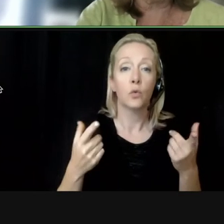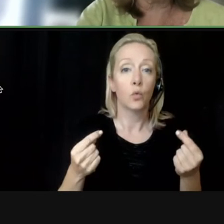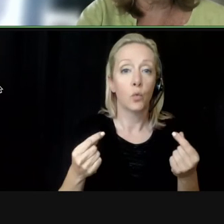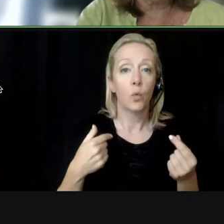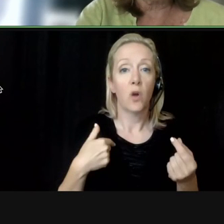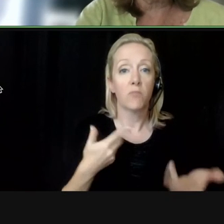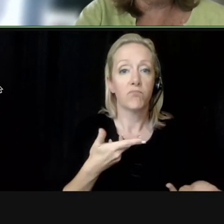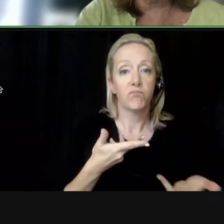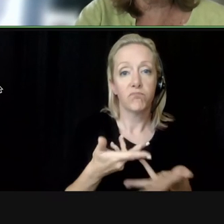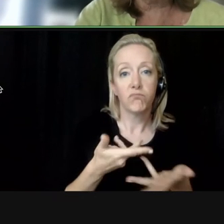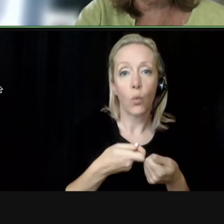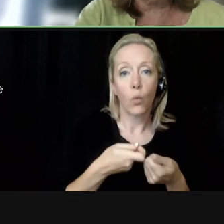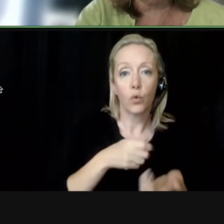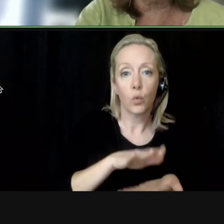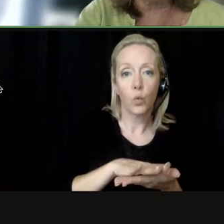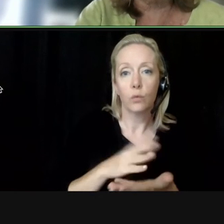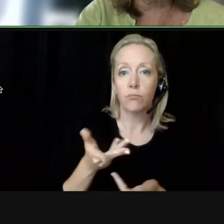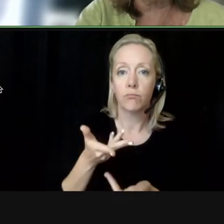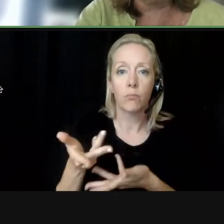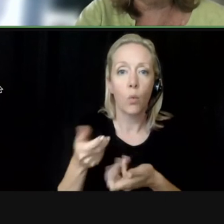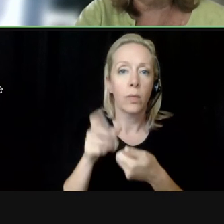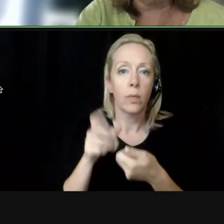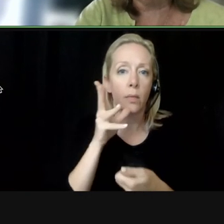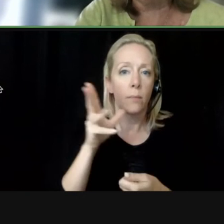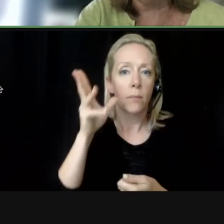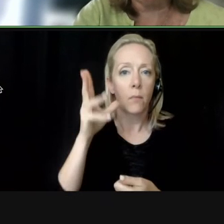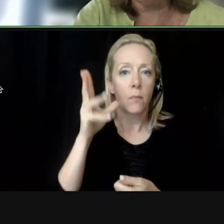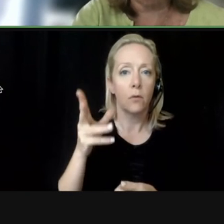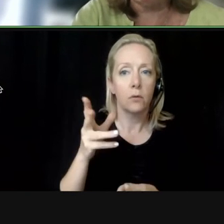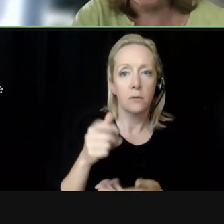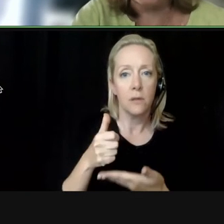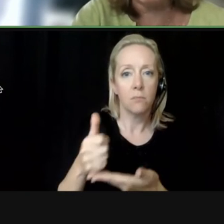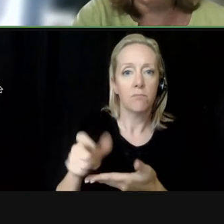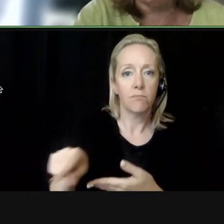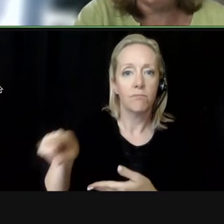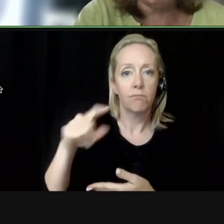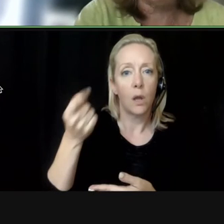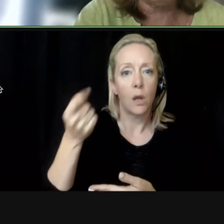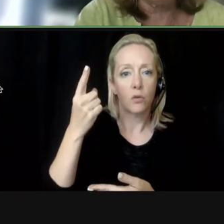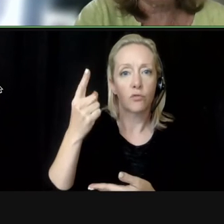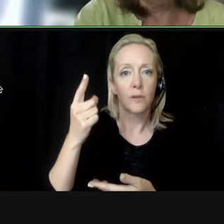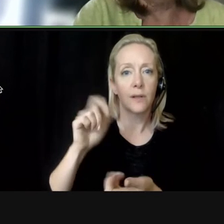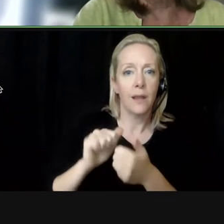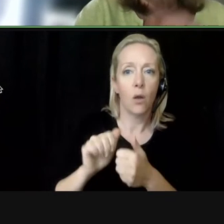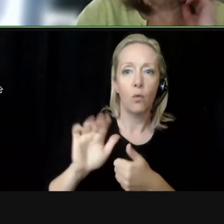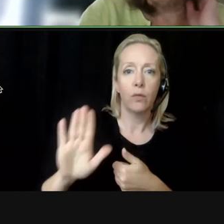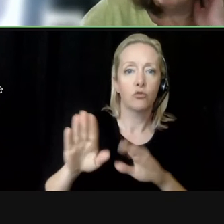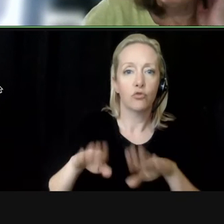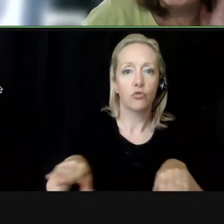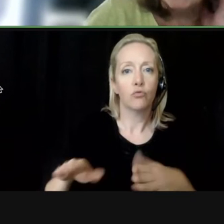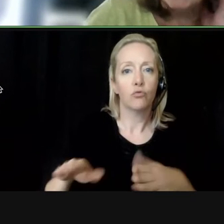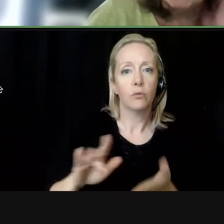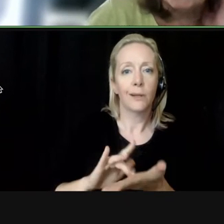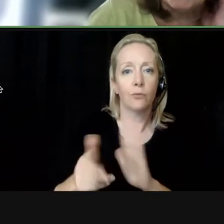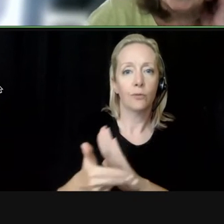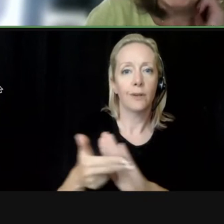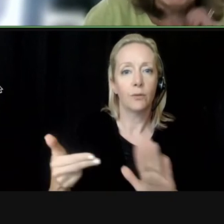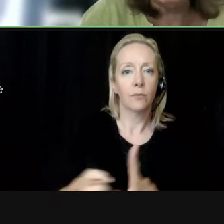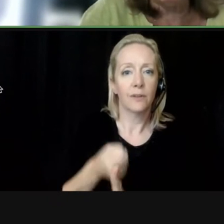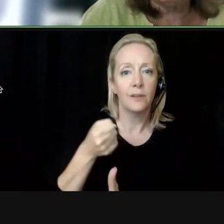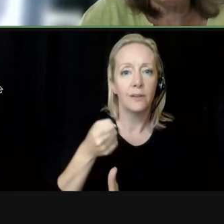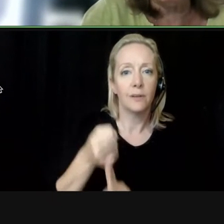etc., to understand how the medical diagnosis impacts learning. So I was